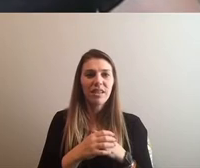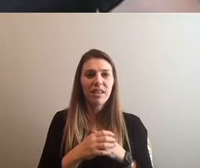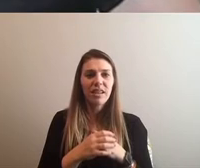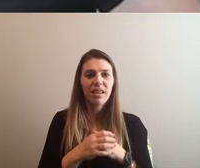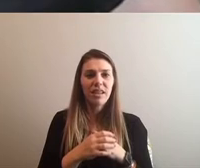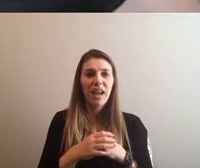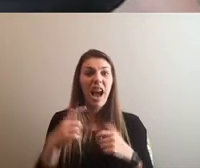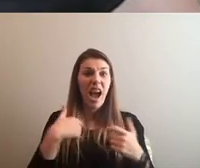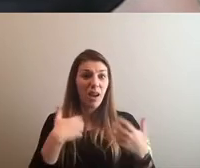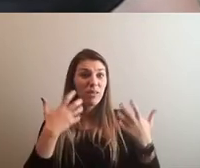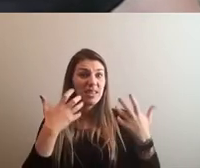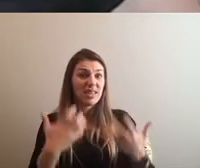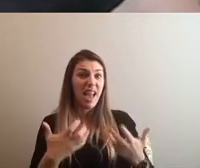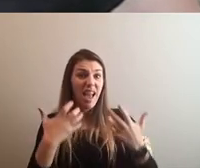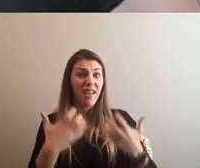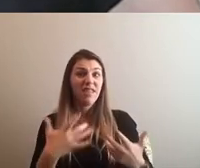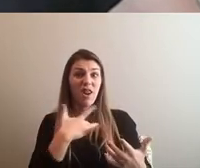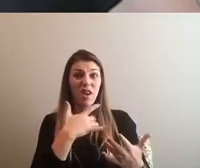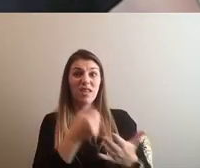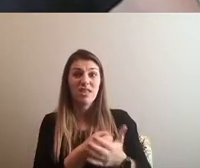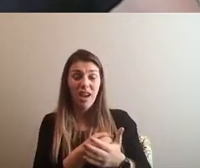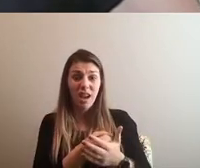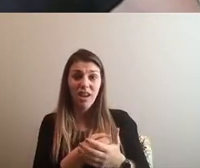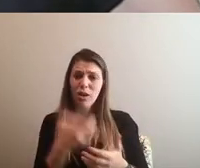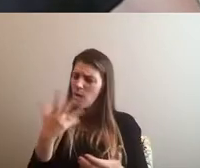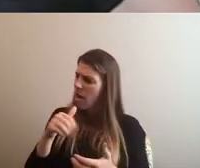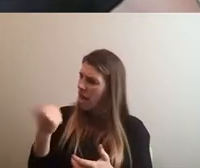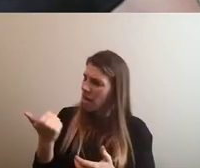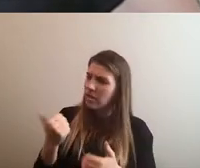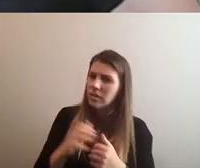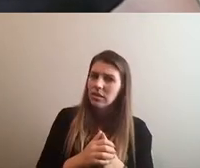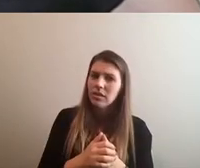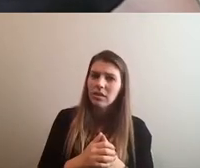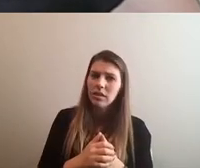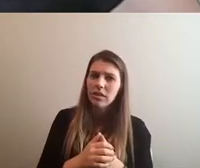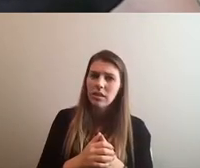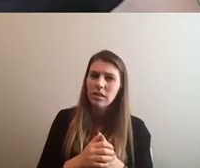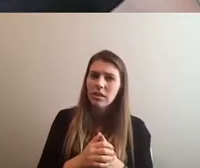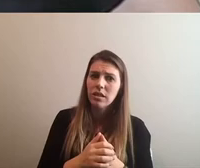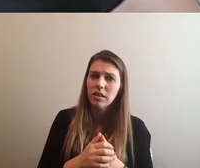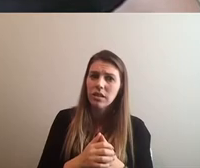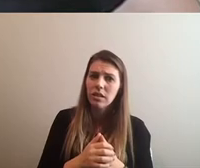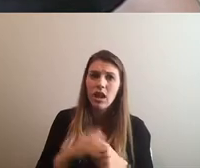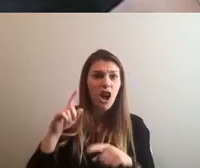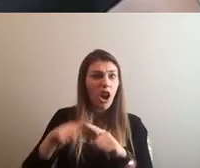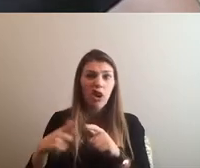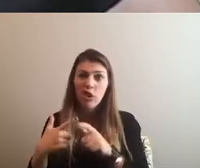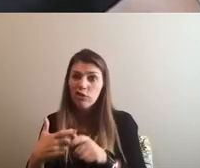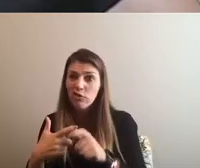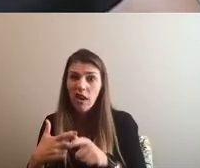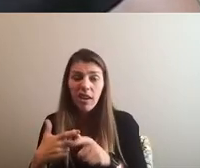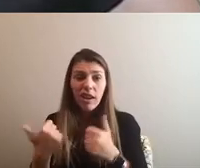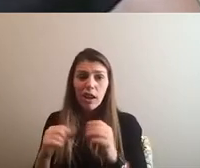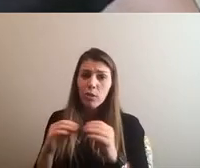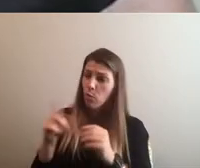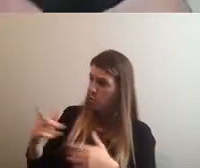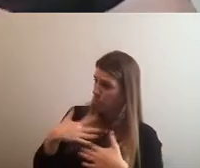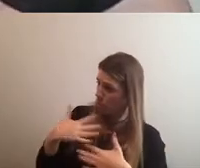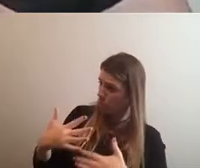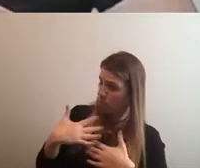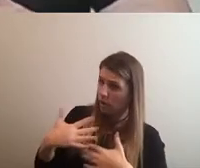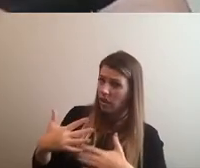heavy and I'm taking a heart attack. And what else? I was like, can't run no more. Couldn't run no more? No. How was your breathing?